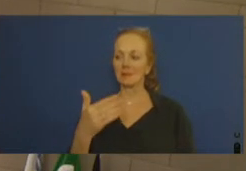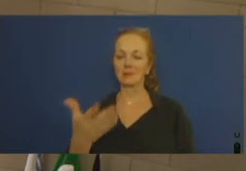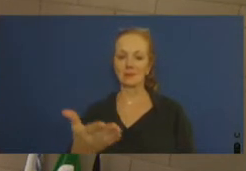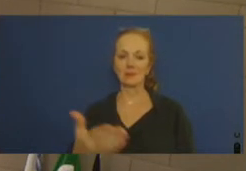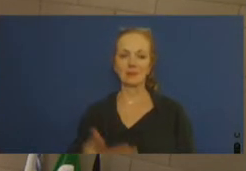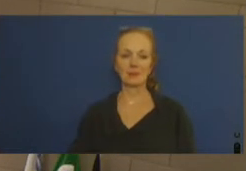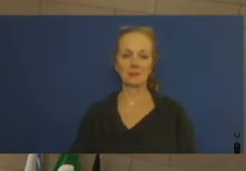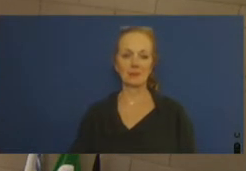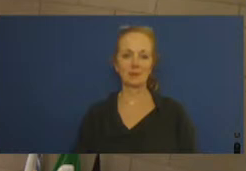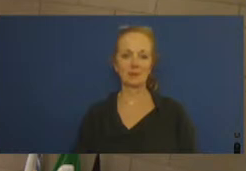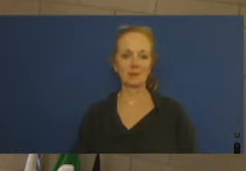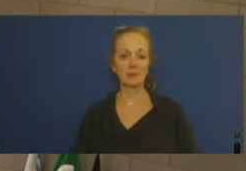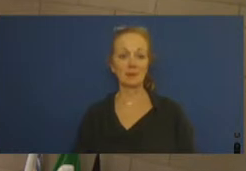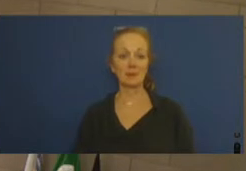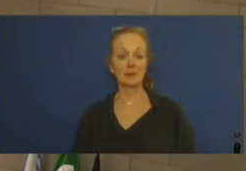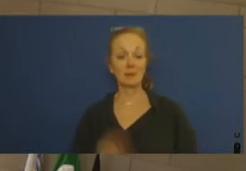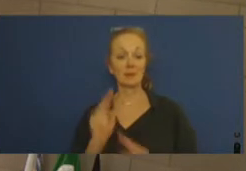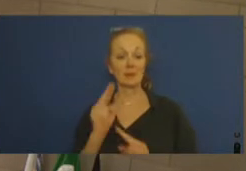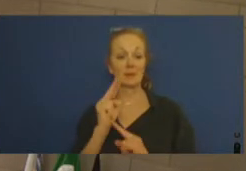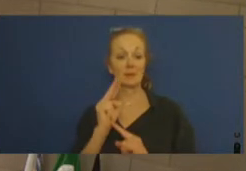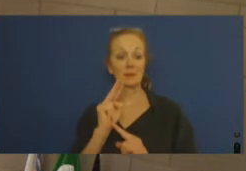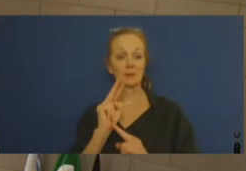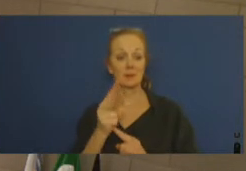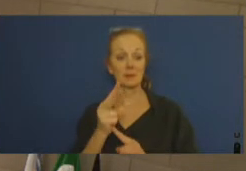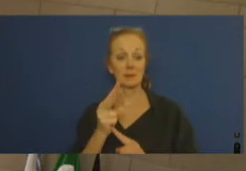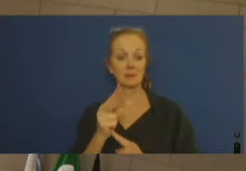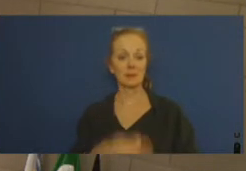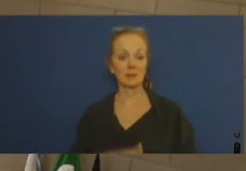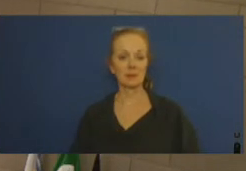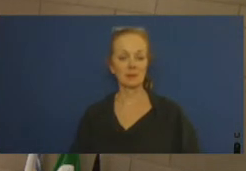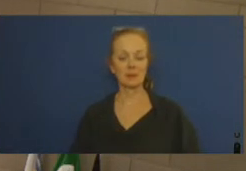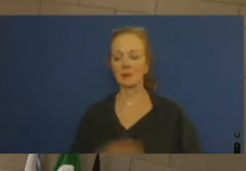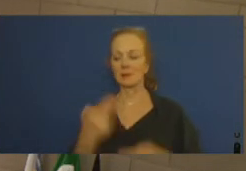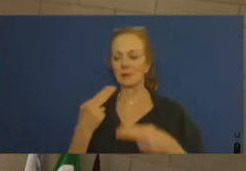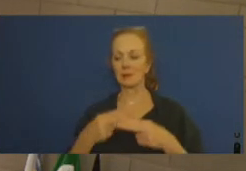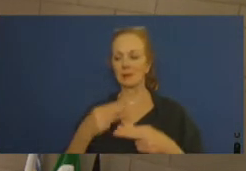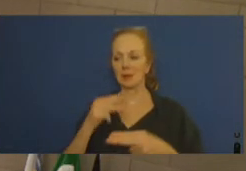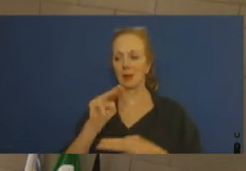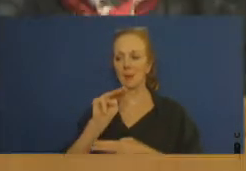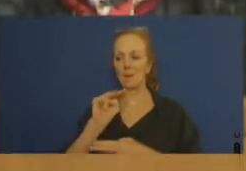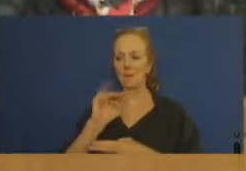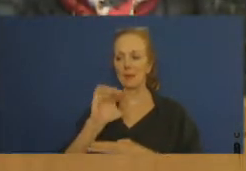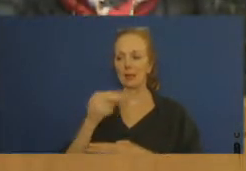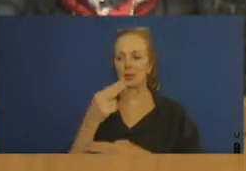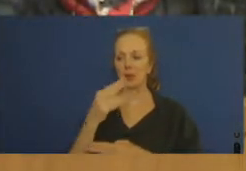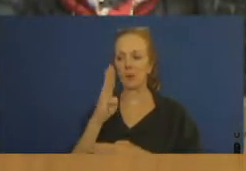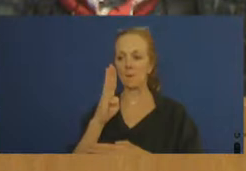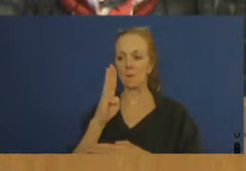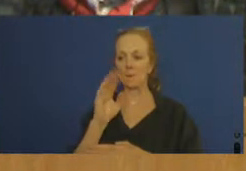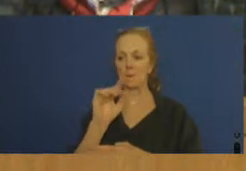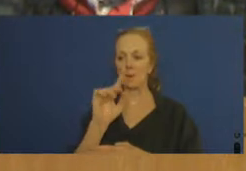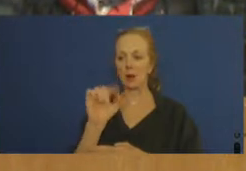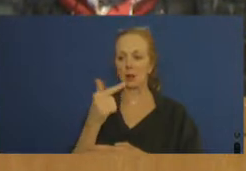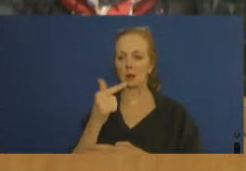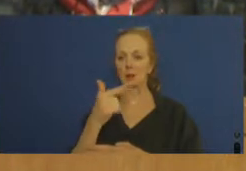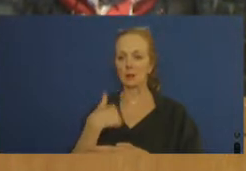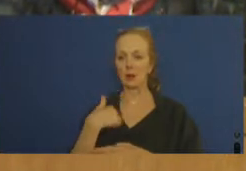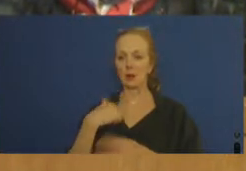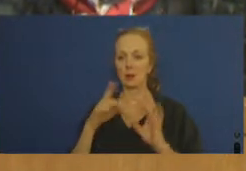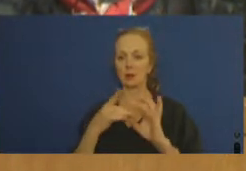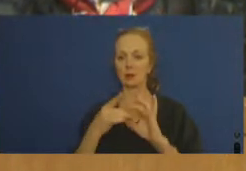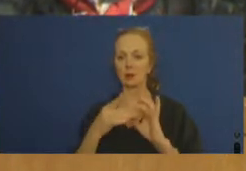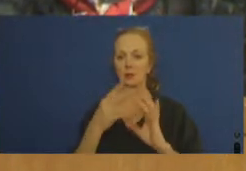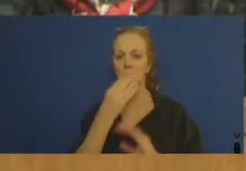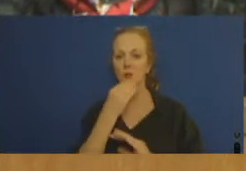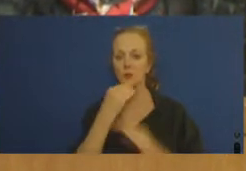Mr. Balog, you have 2 minutes. Thank you. My name is Mitch Balog. As a constituent and as a Jew,